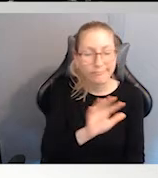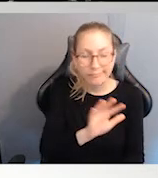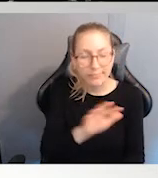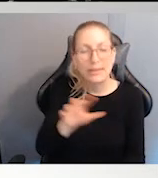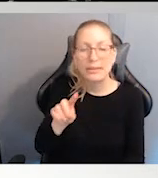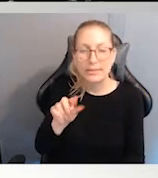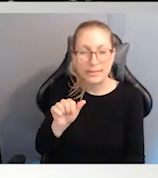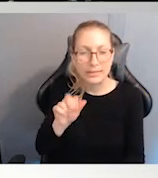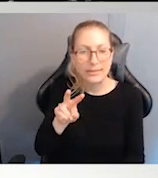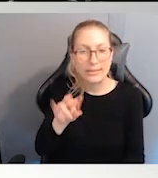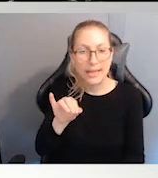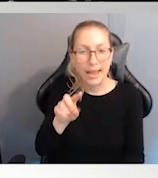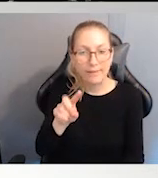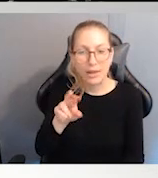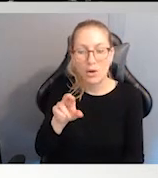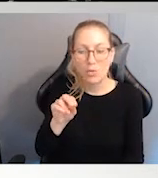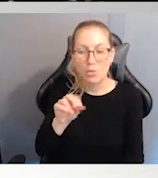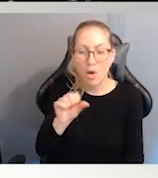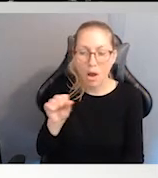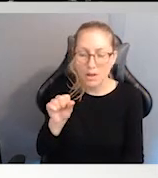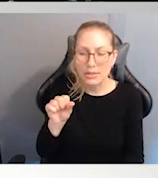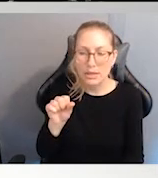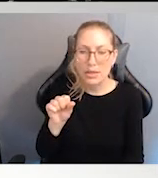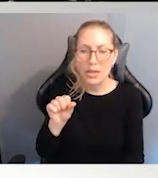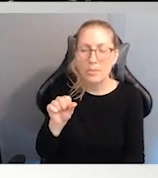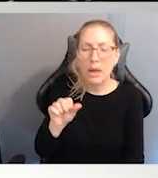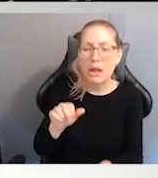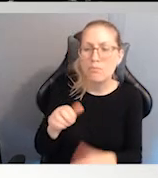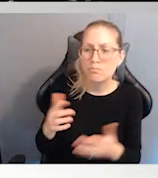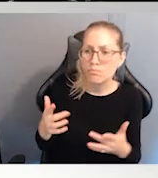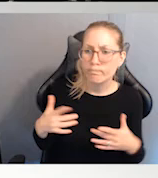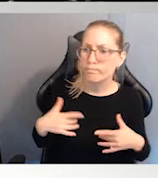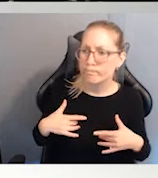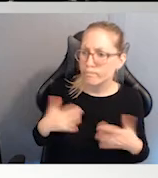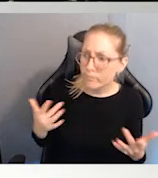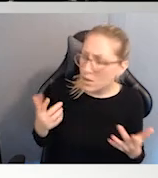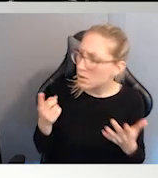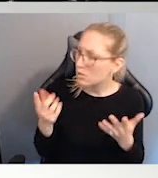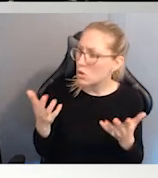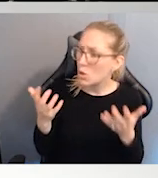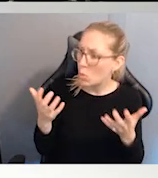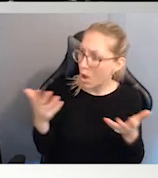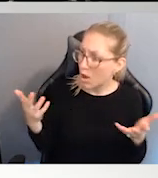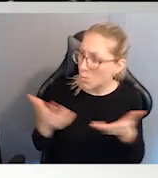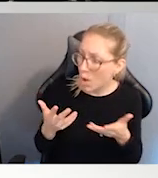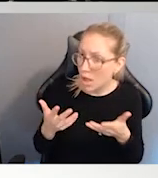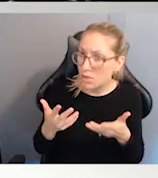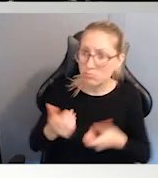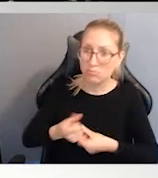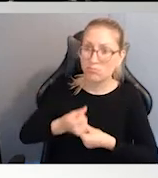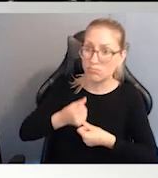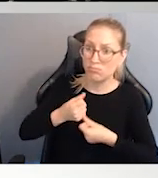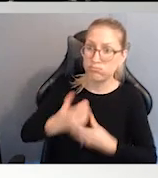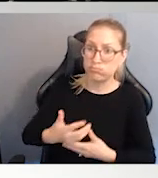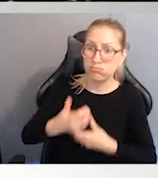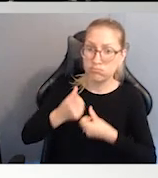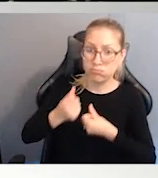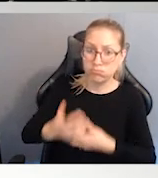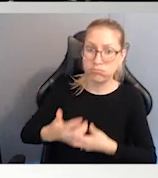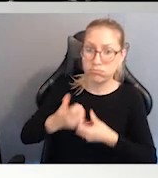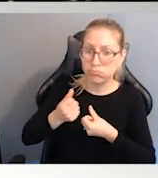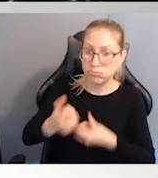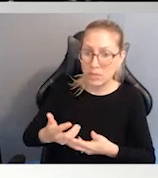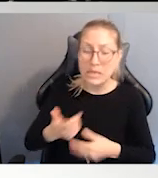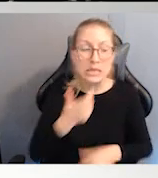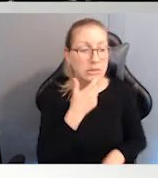goes, what would you like? So we told him how we felt. And he says,